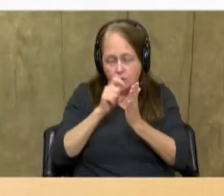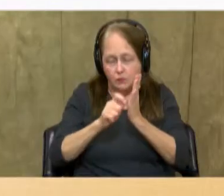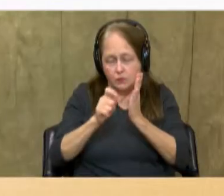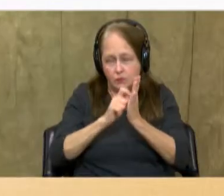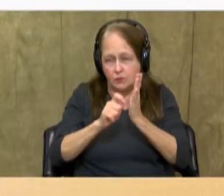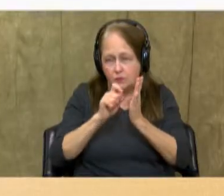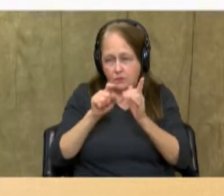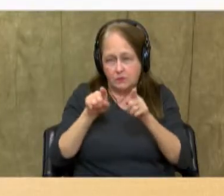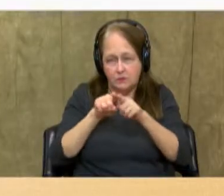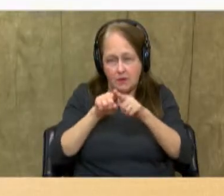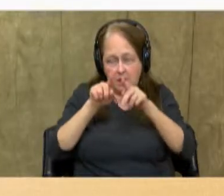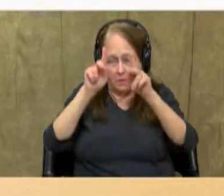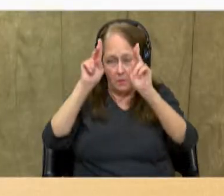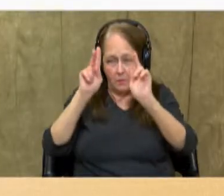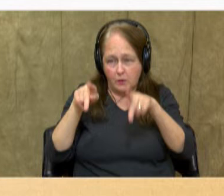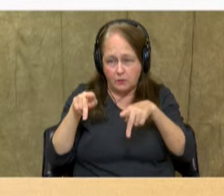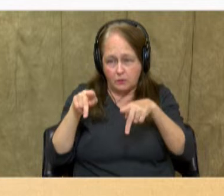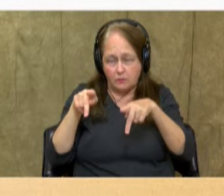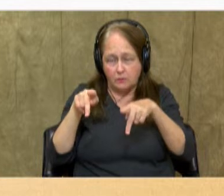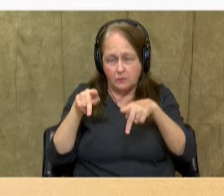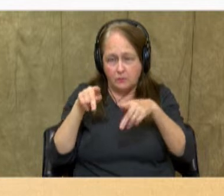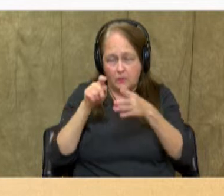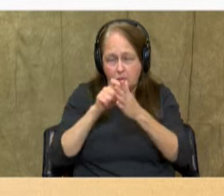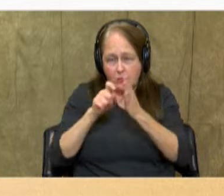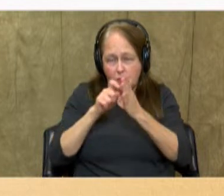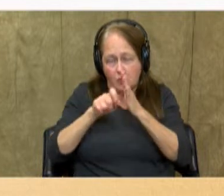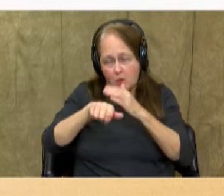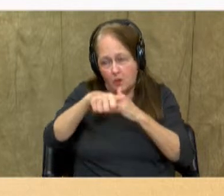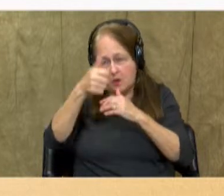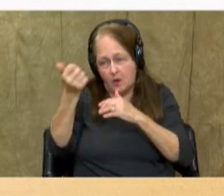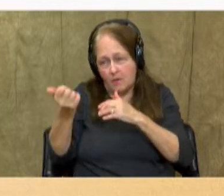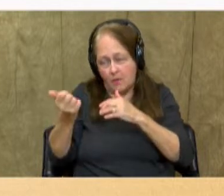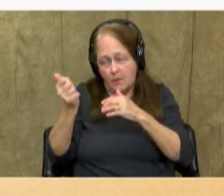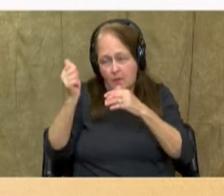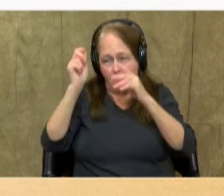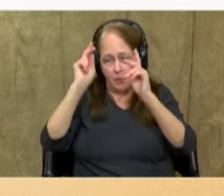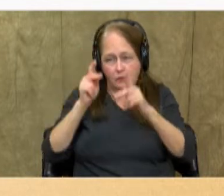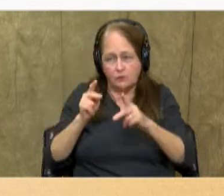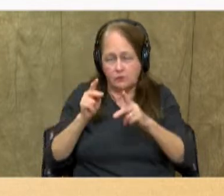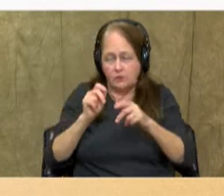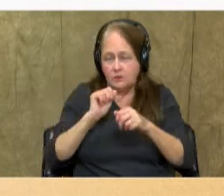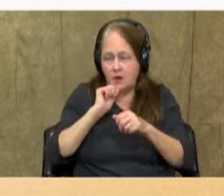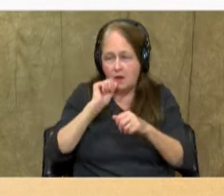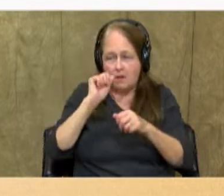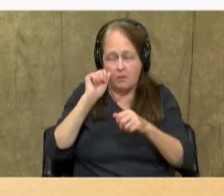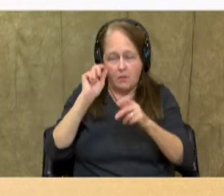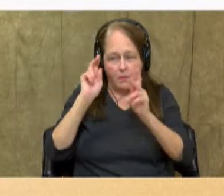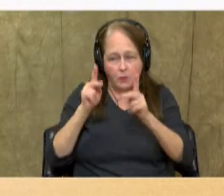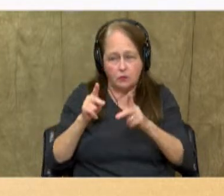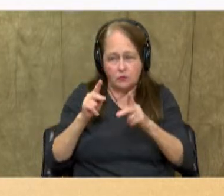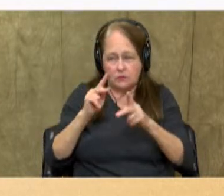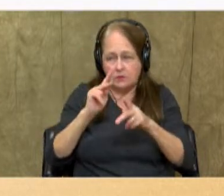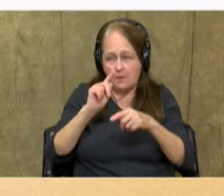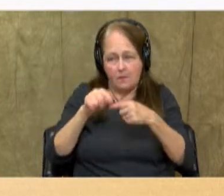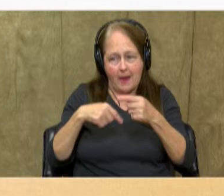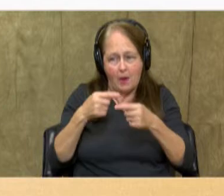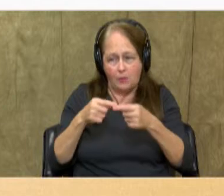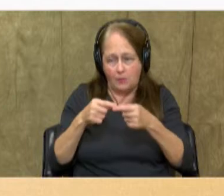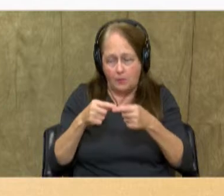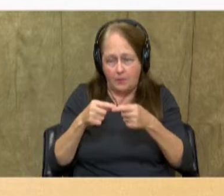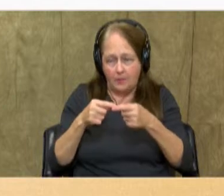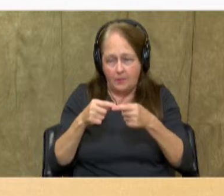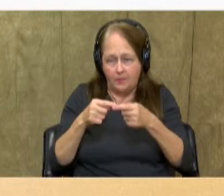same person, definitely, but it's written by another person, not the actual person that the story is about.